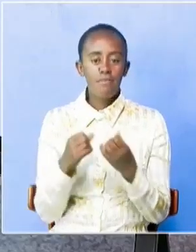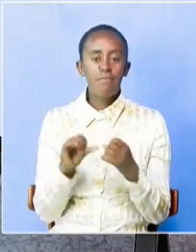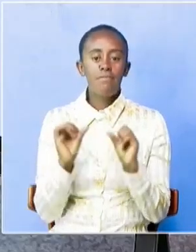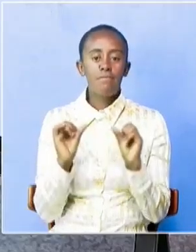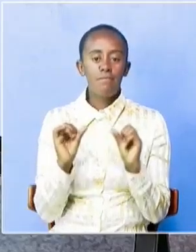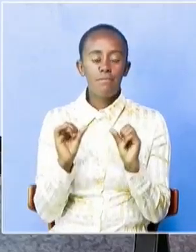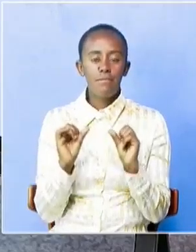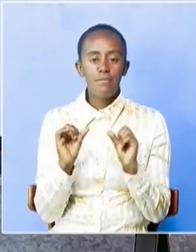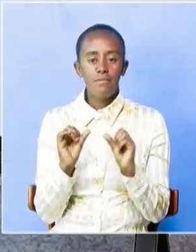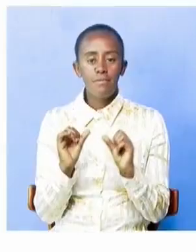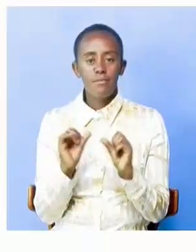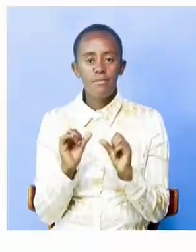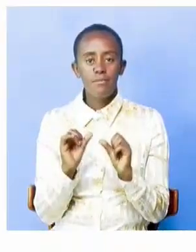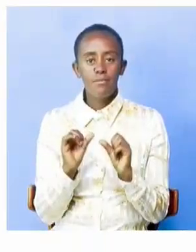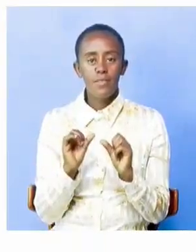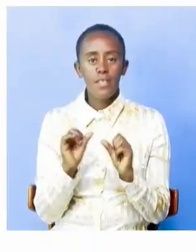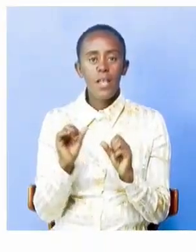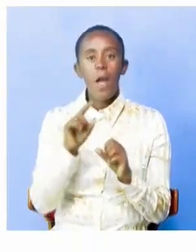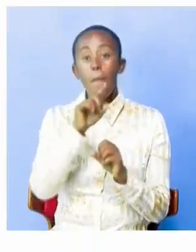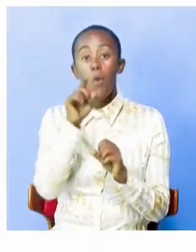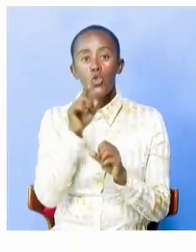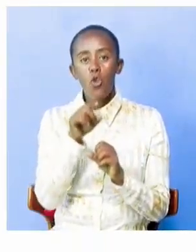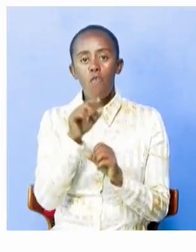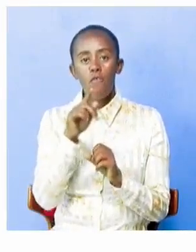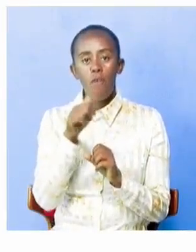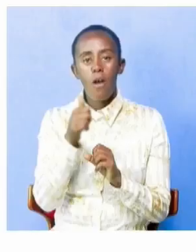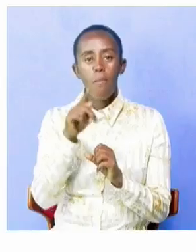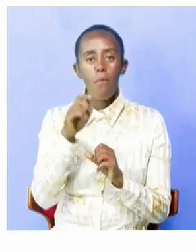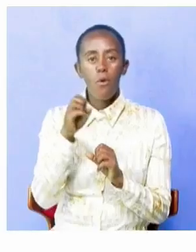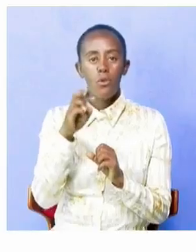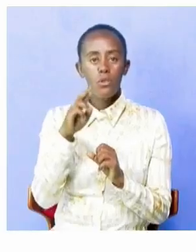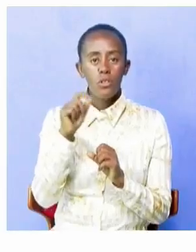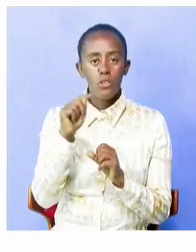class is apostrophe.